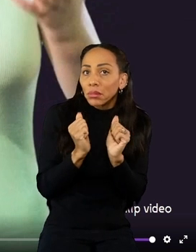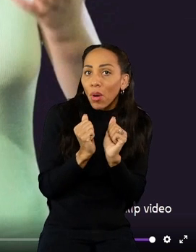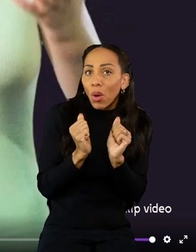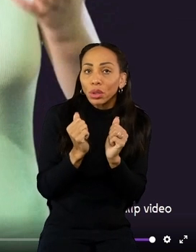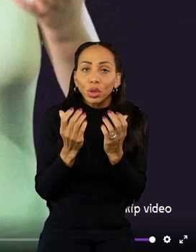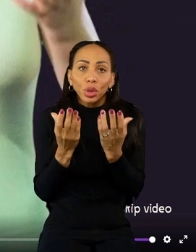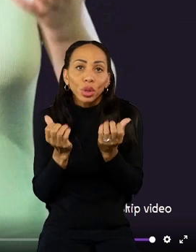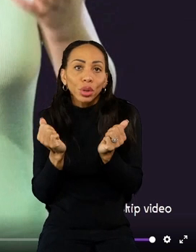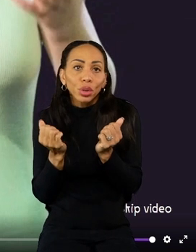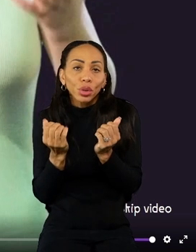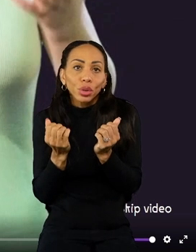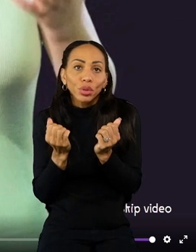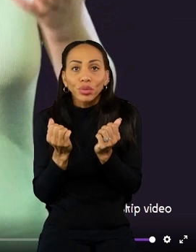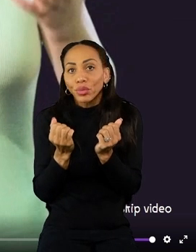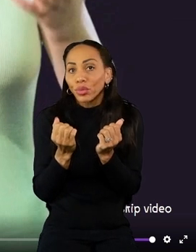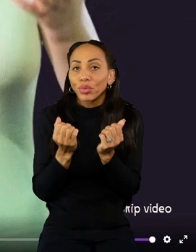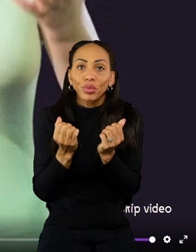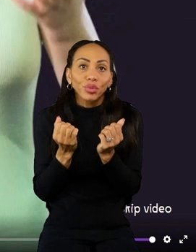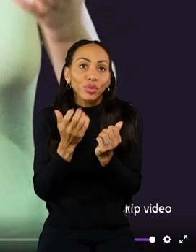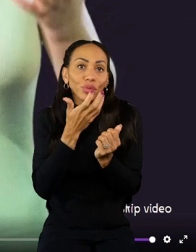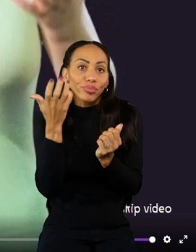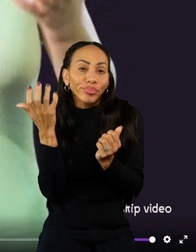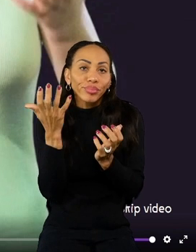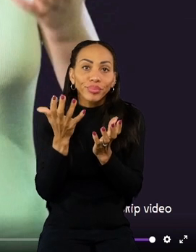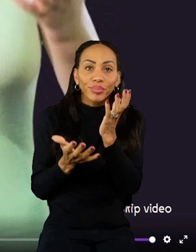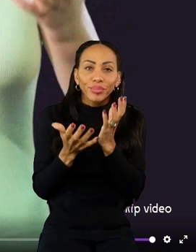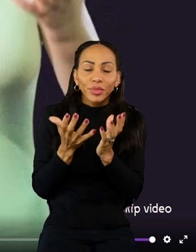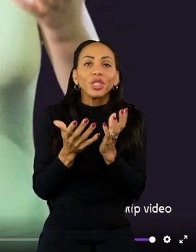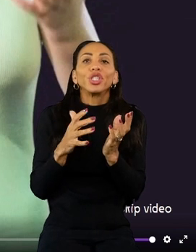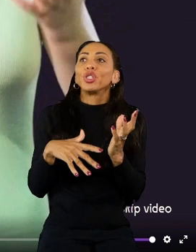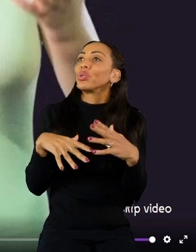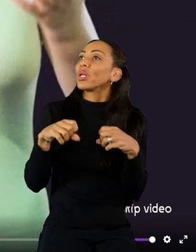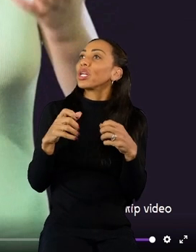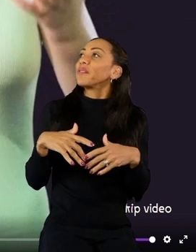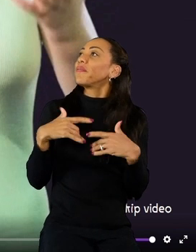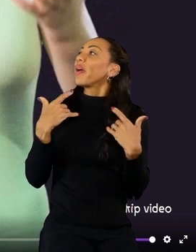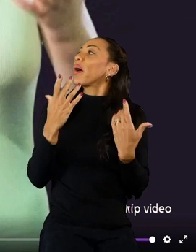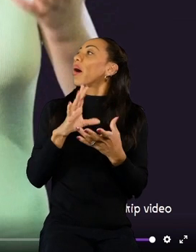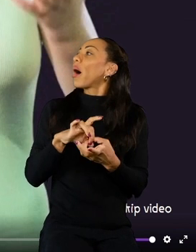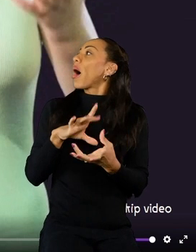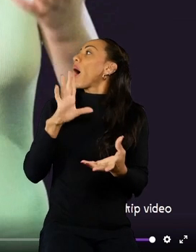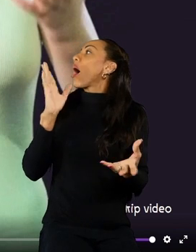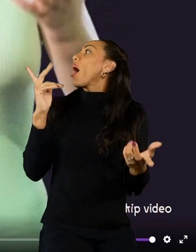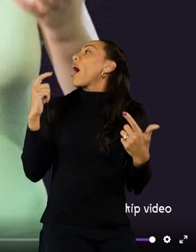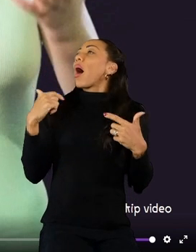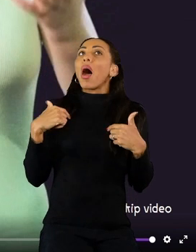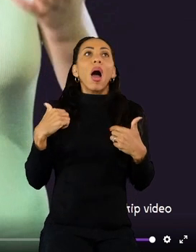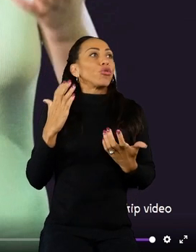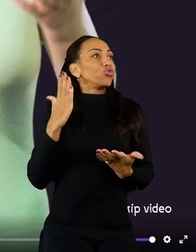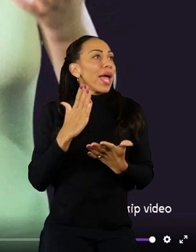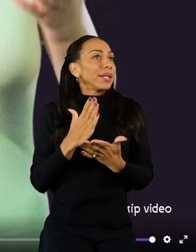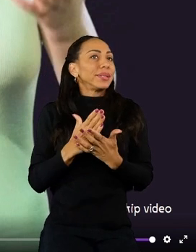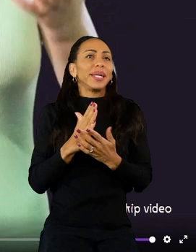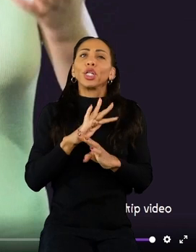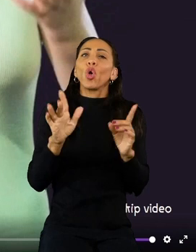into the present moment, so that you can then continue on with your day and back into your concrete reality rather